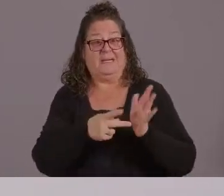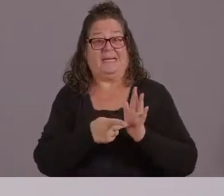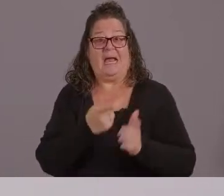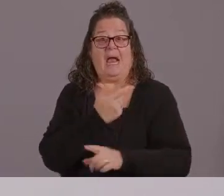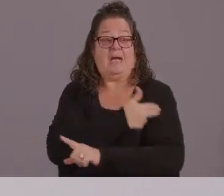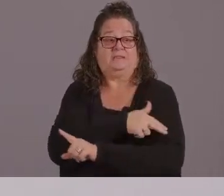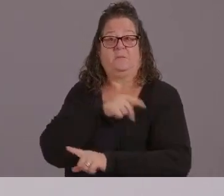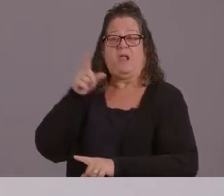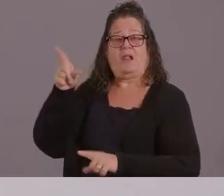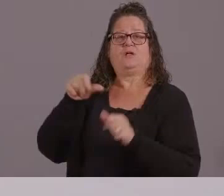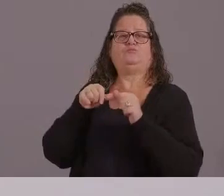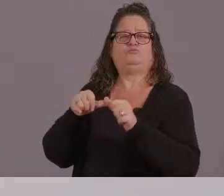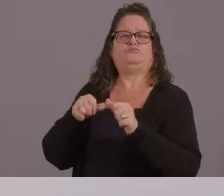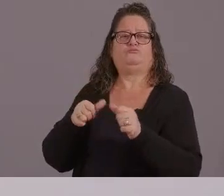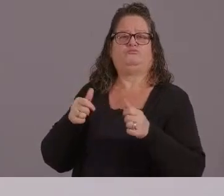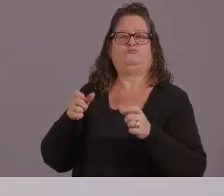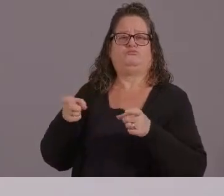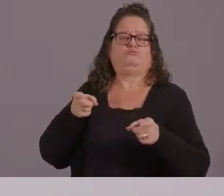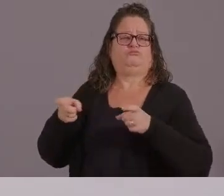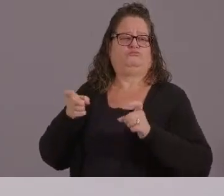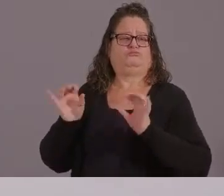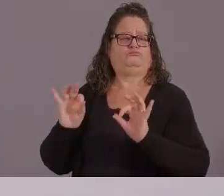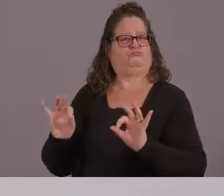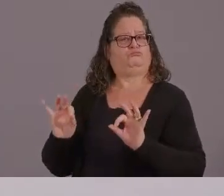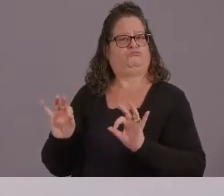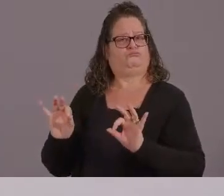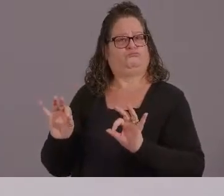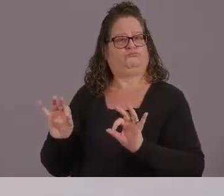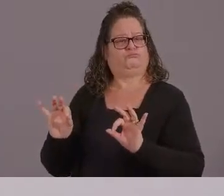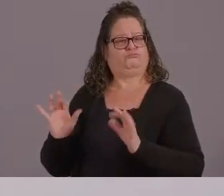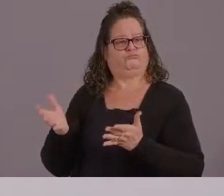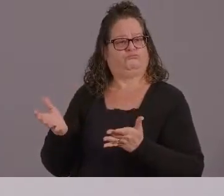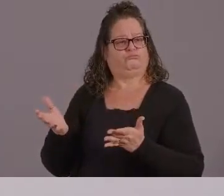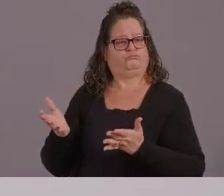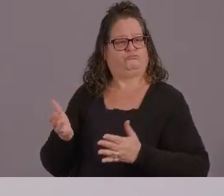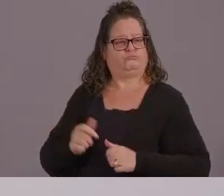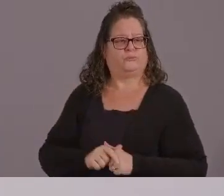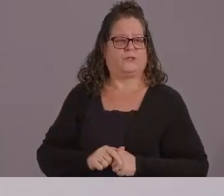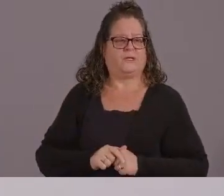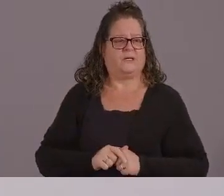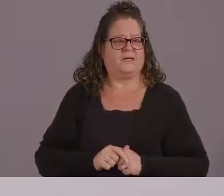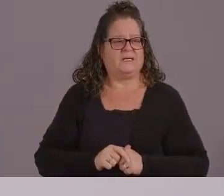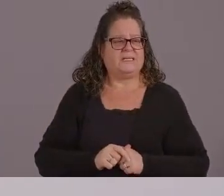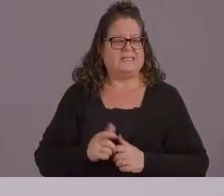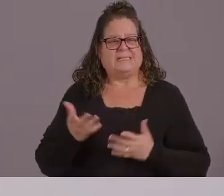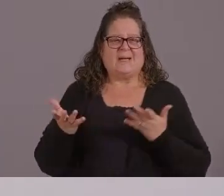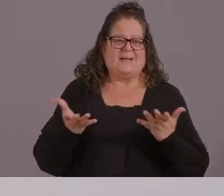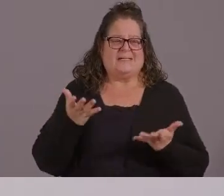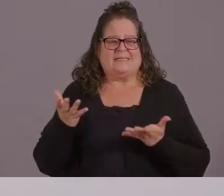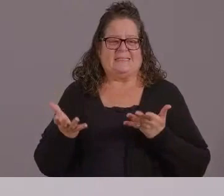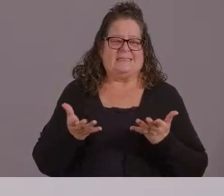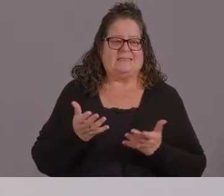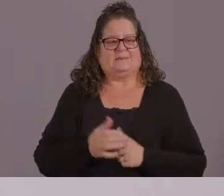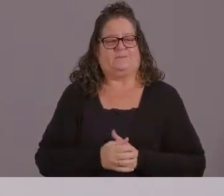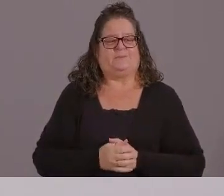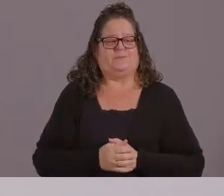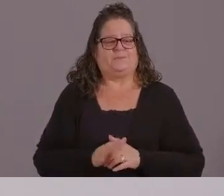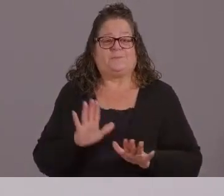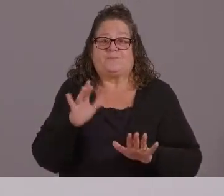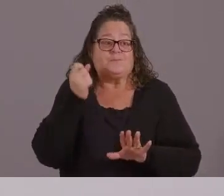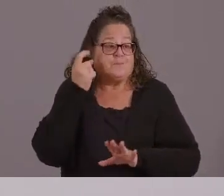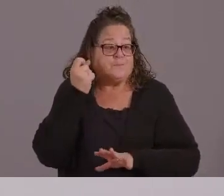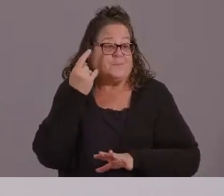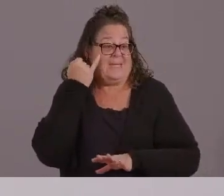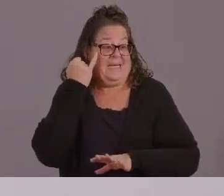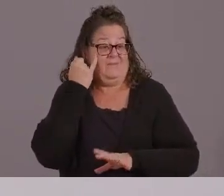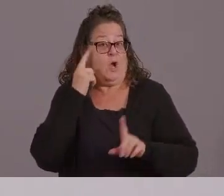to have requirements as you are looking at if it's just cases and you've significantly reduced